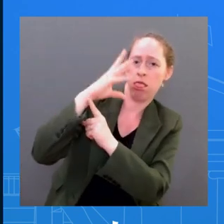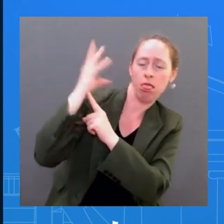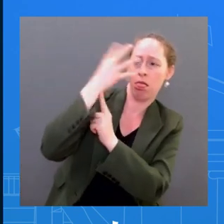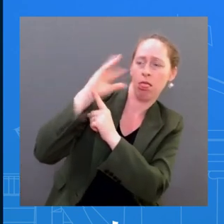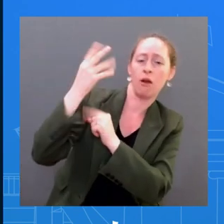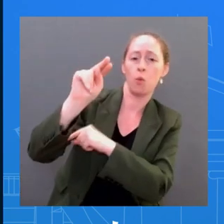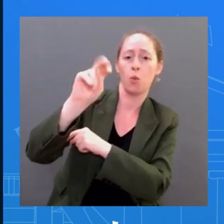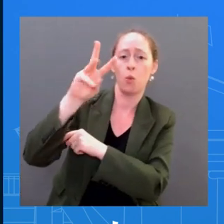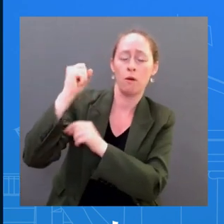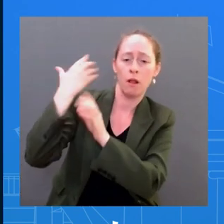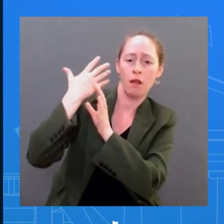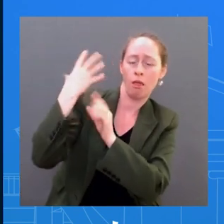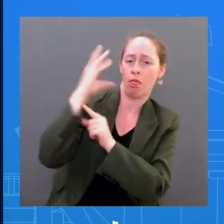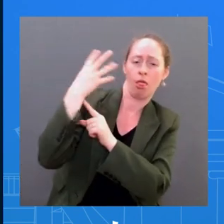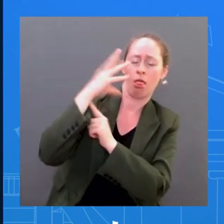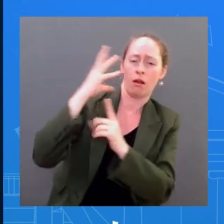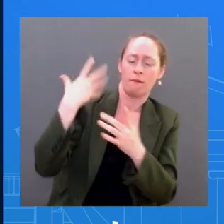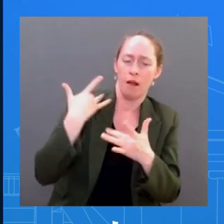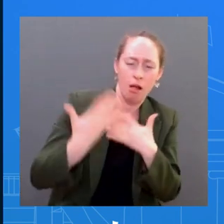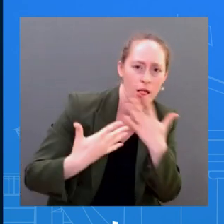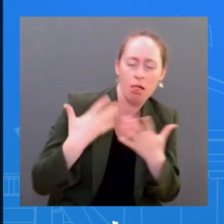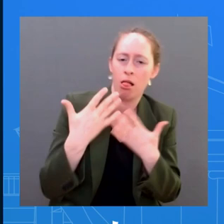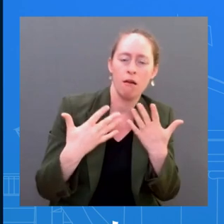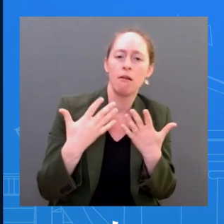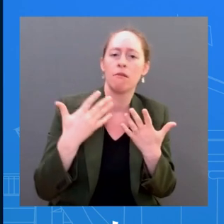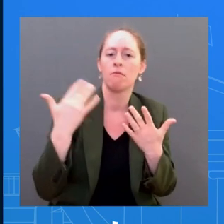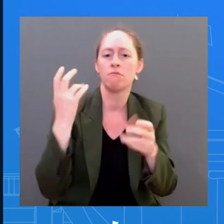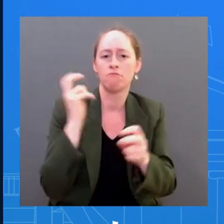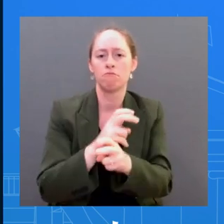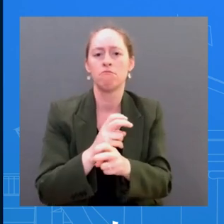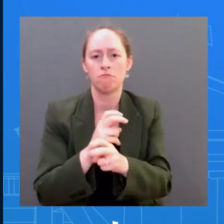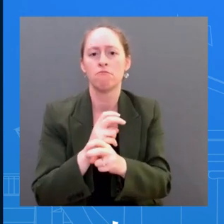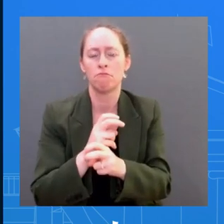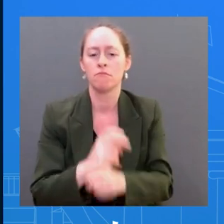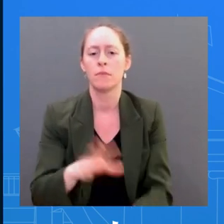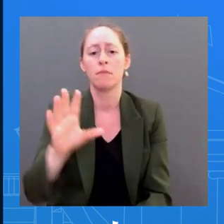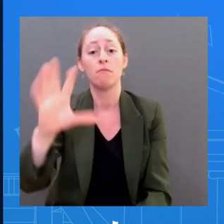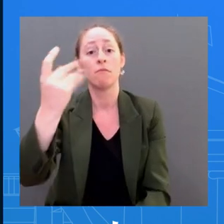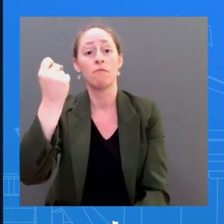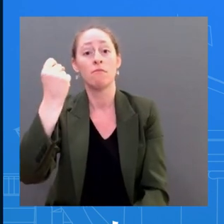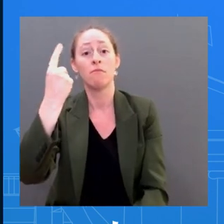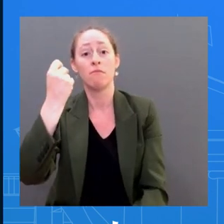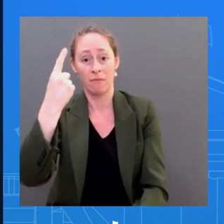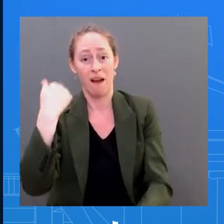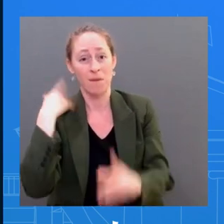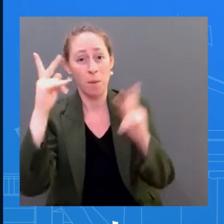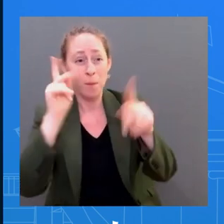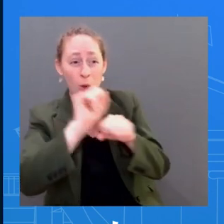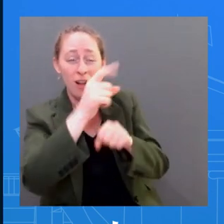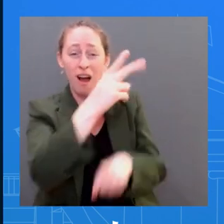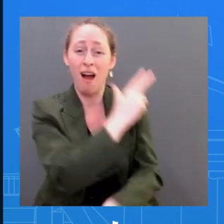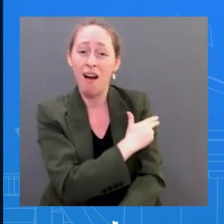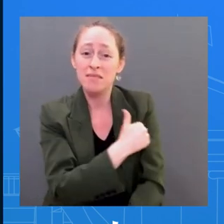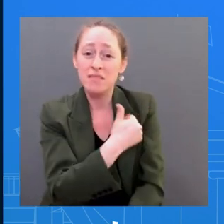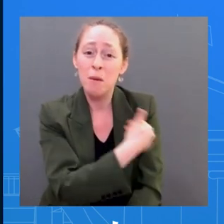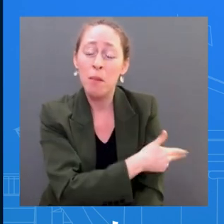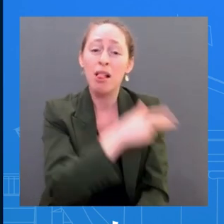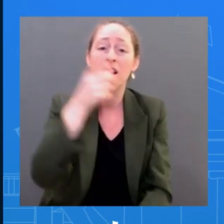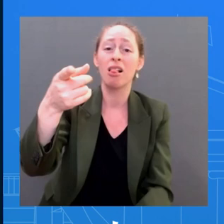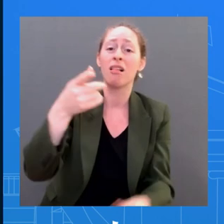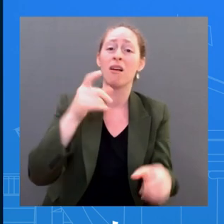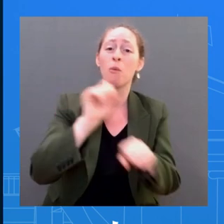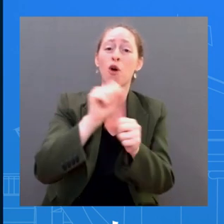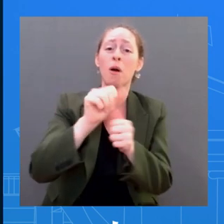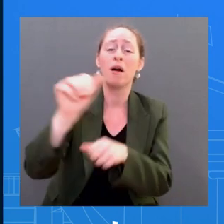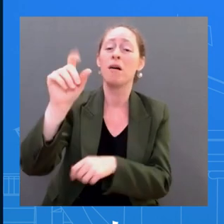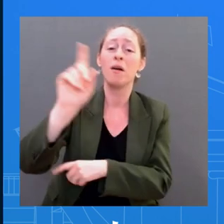because they'd been working 24/7 trying to handle so many bodies at once, so many little innocent bodies who had